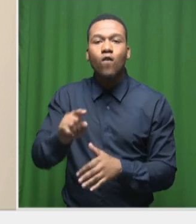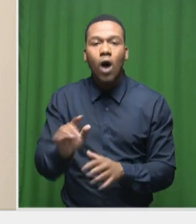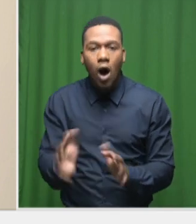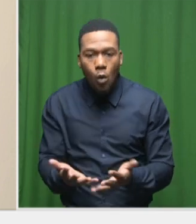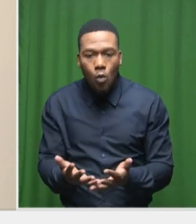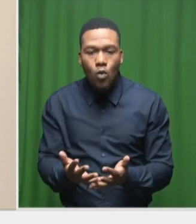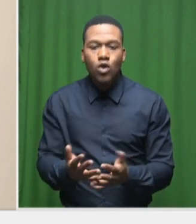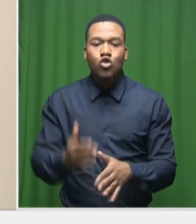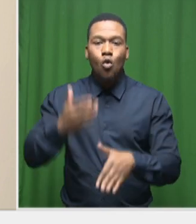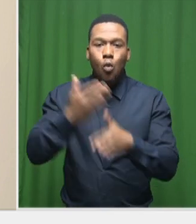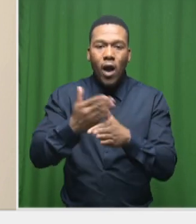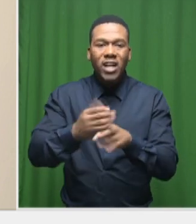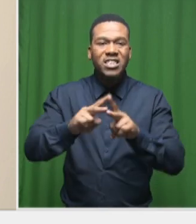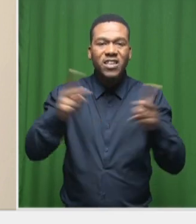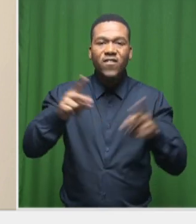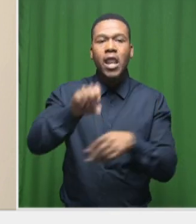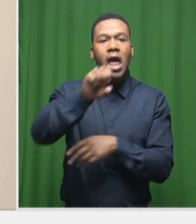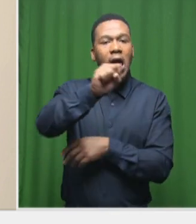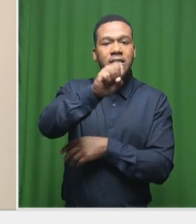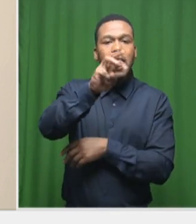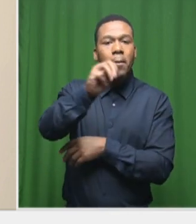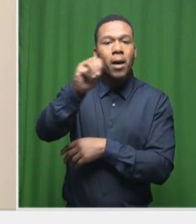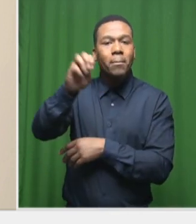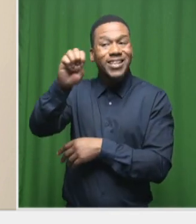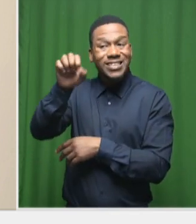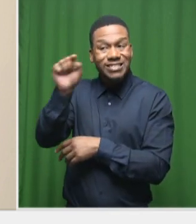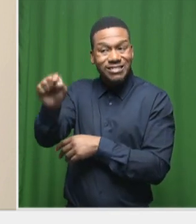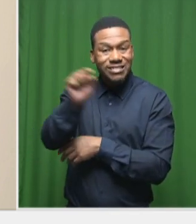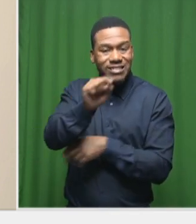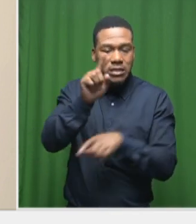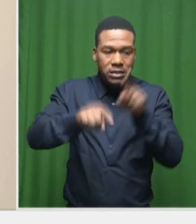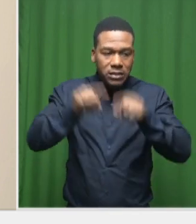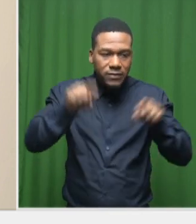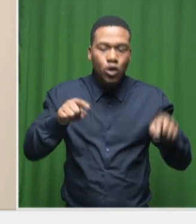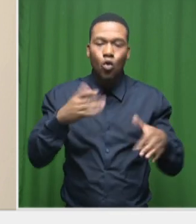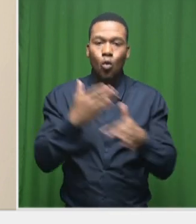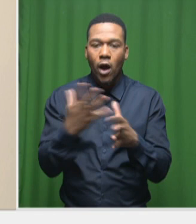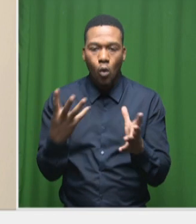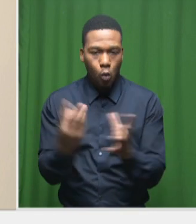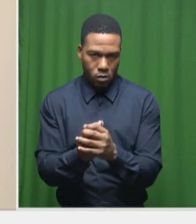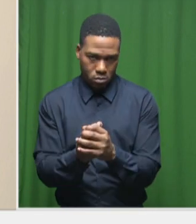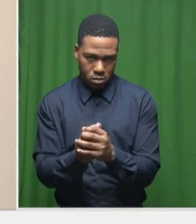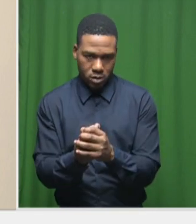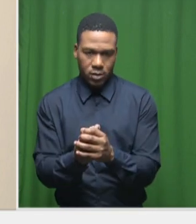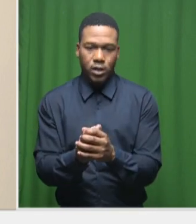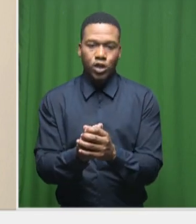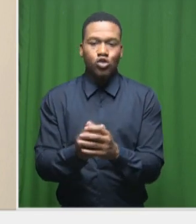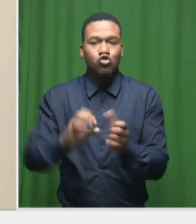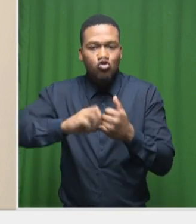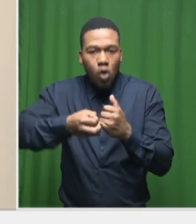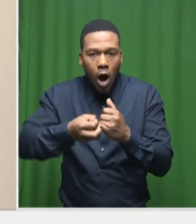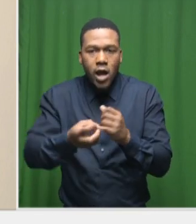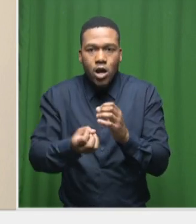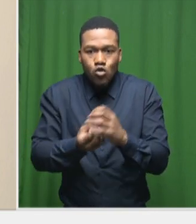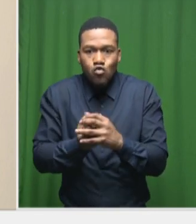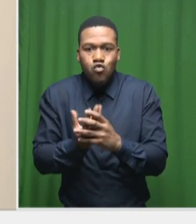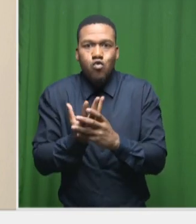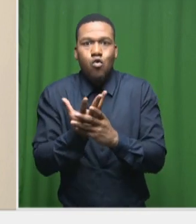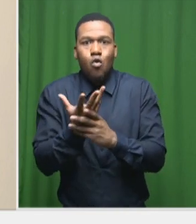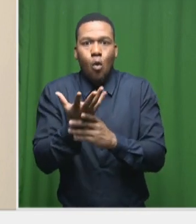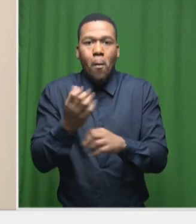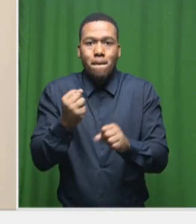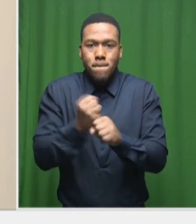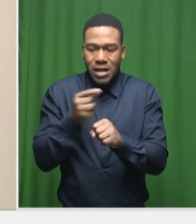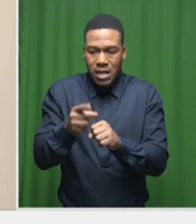with different SMMEs in terms of helping them to grow them, to be able to be sustainable, but most